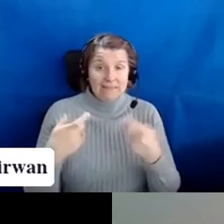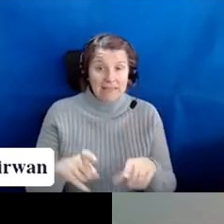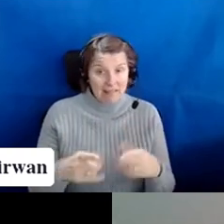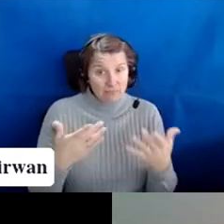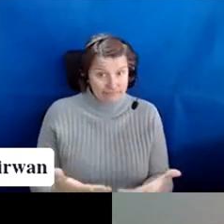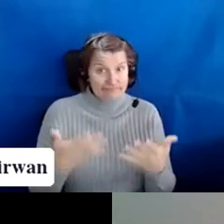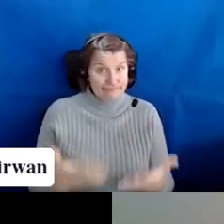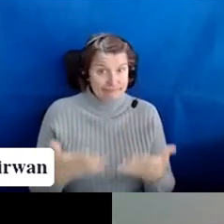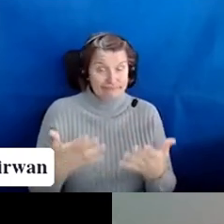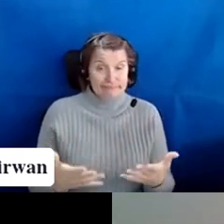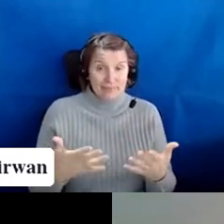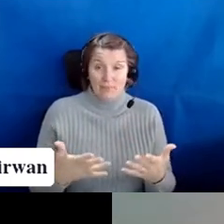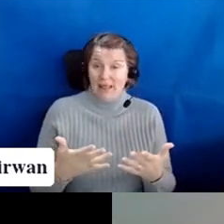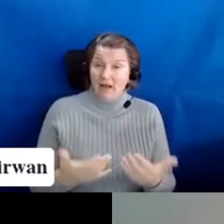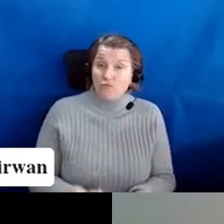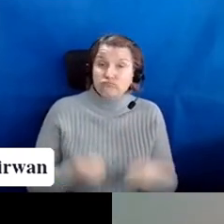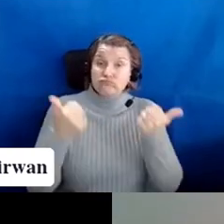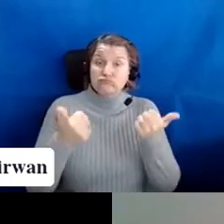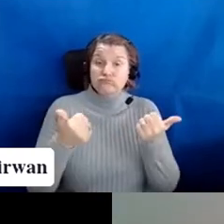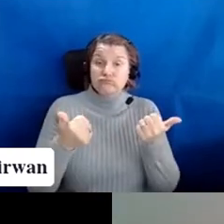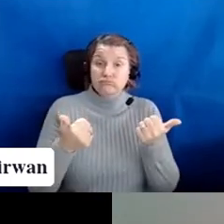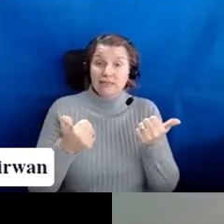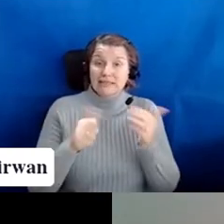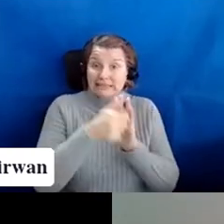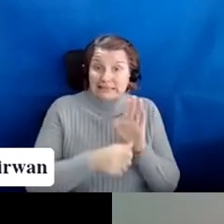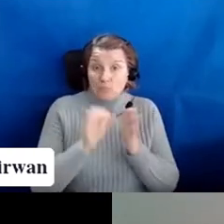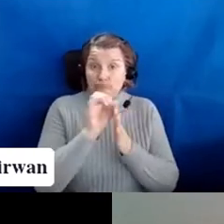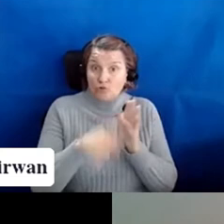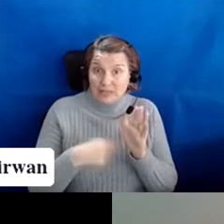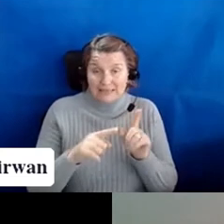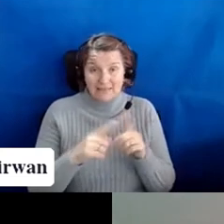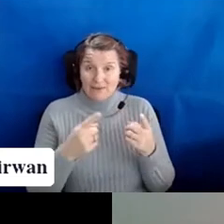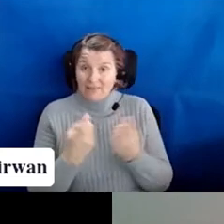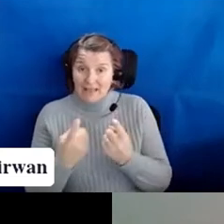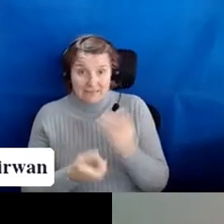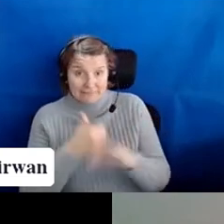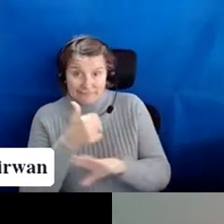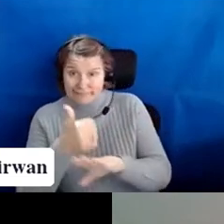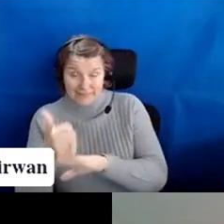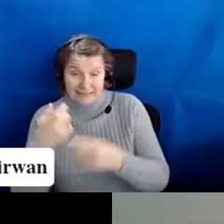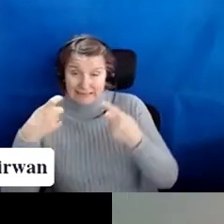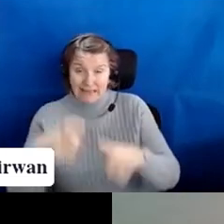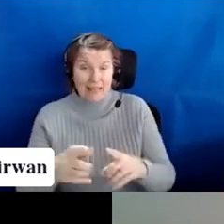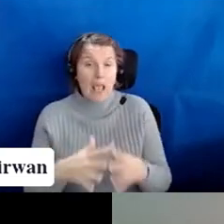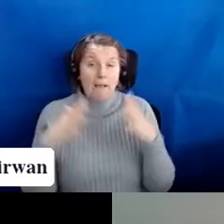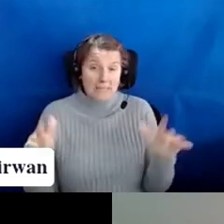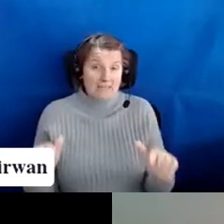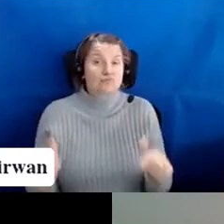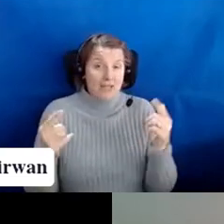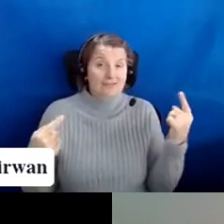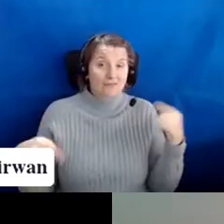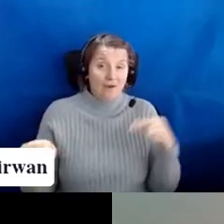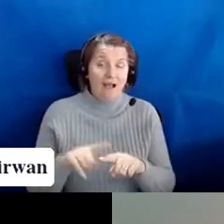and despite all these great schemes that we've seen today and we know about, it's still a huge challenge for us. I